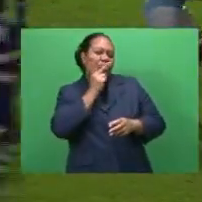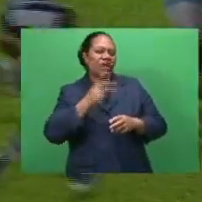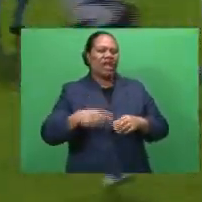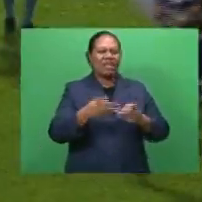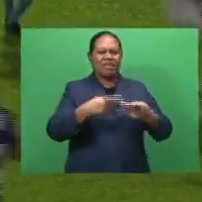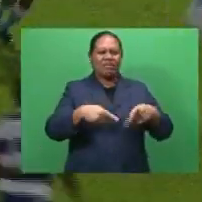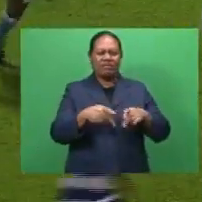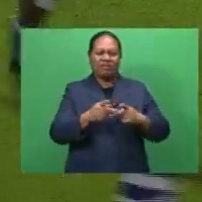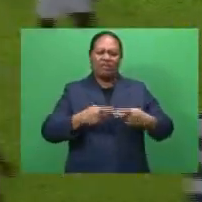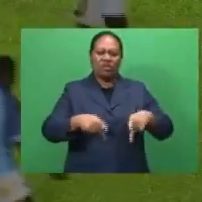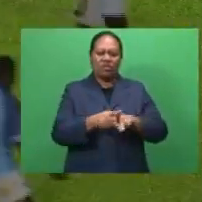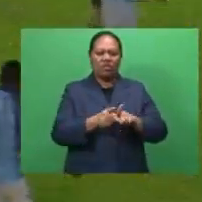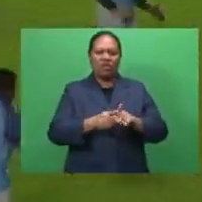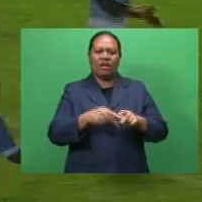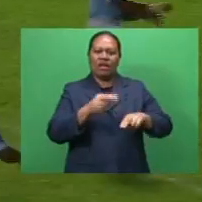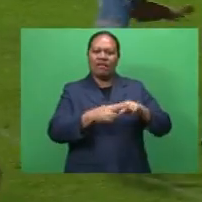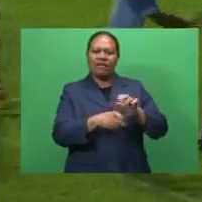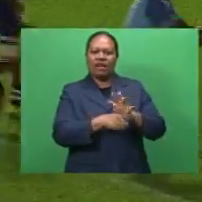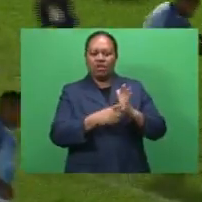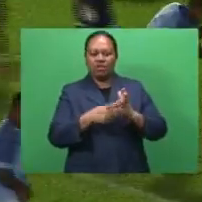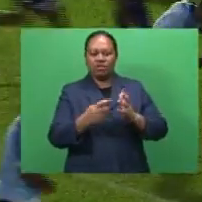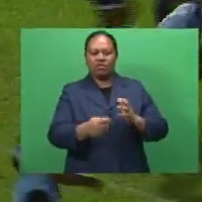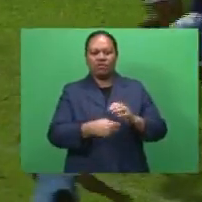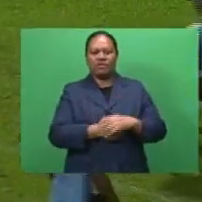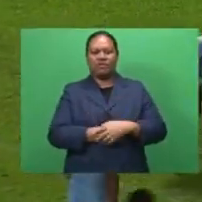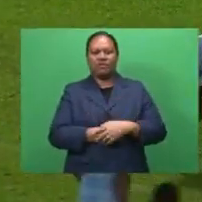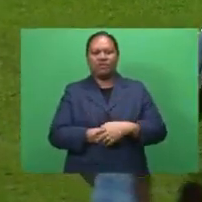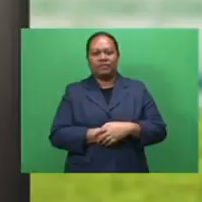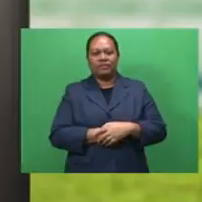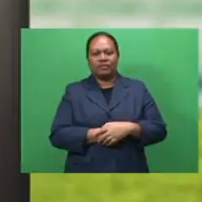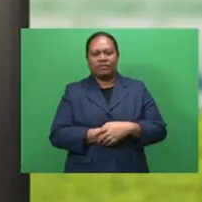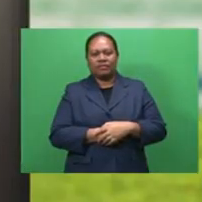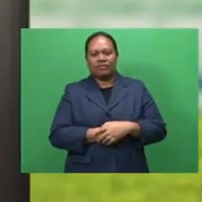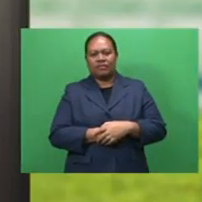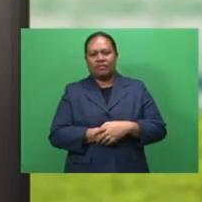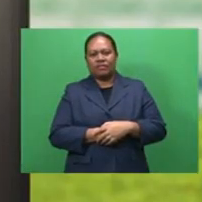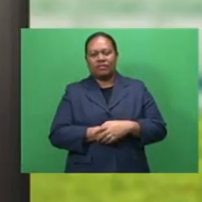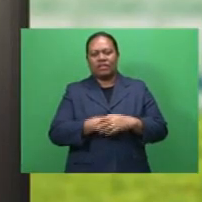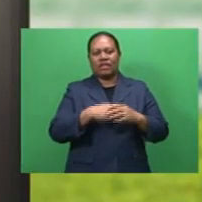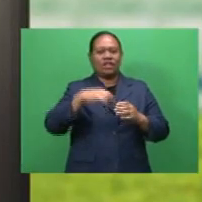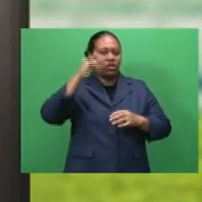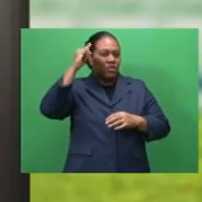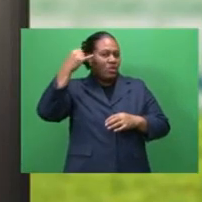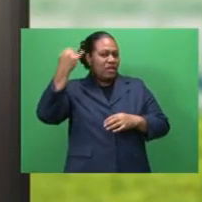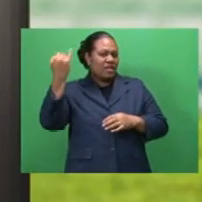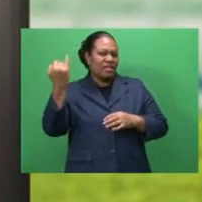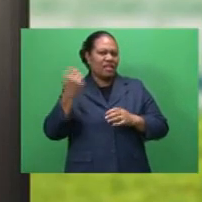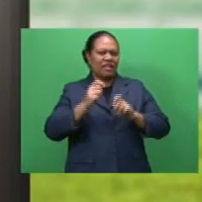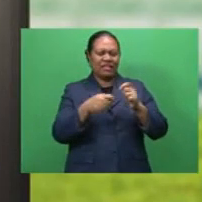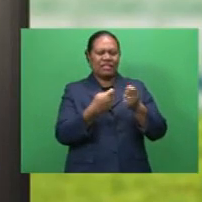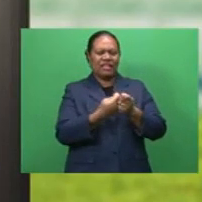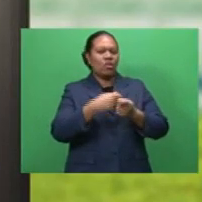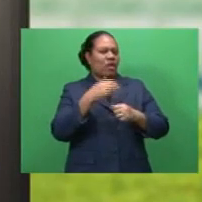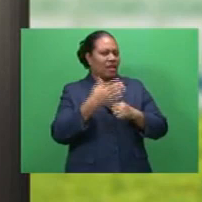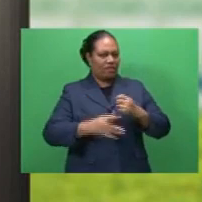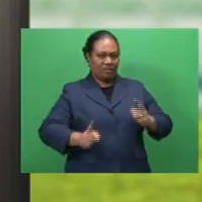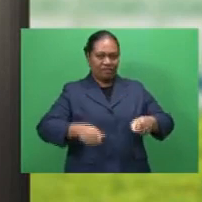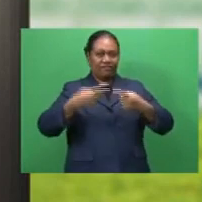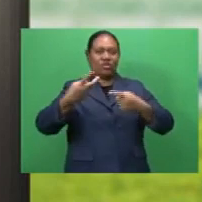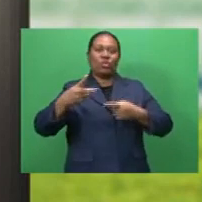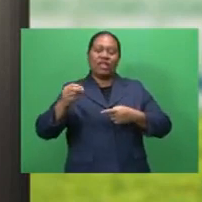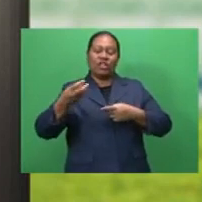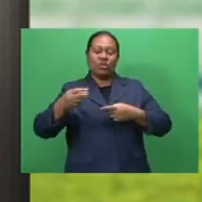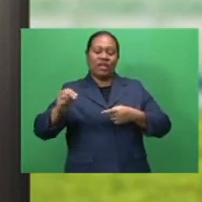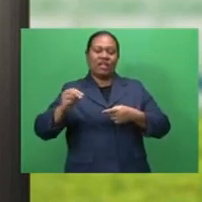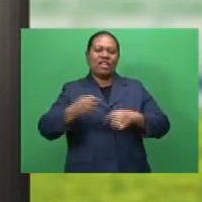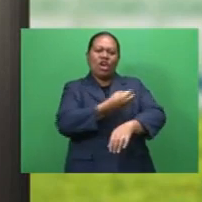to the FRU. Aquila Dhamma, FBC Sports. The Junior Flying Fijians will not compete at the 2020